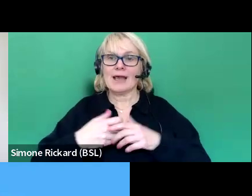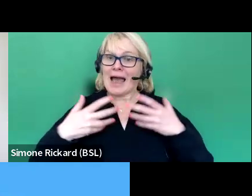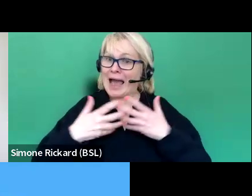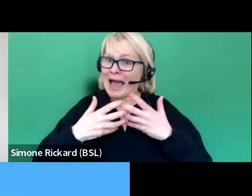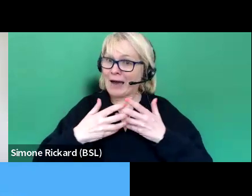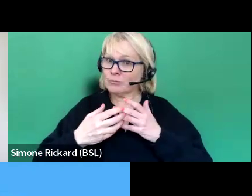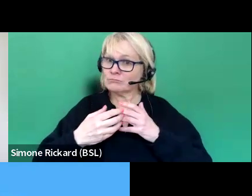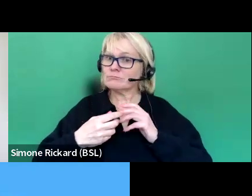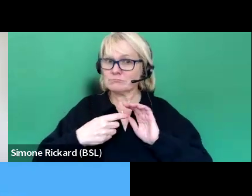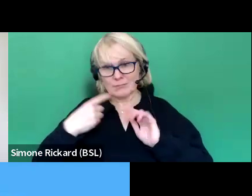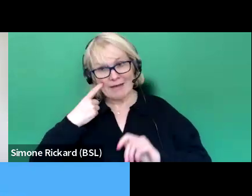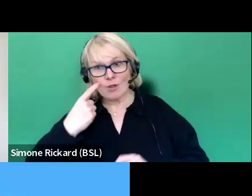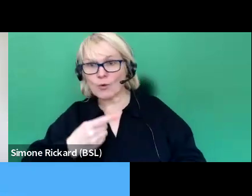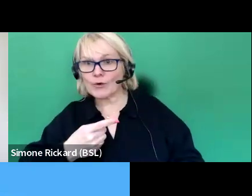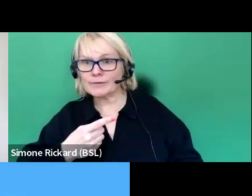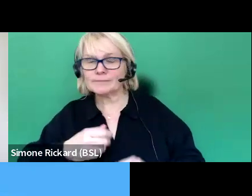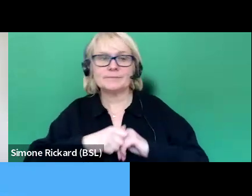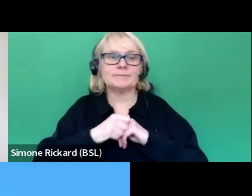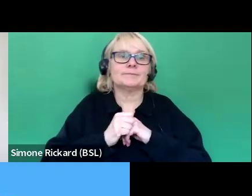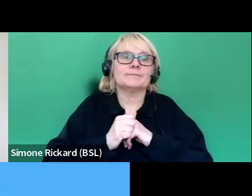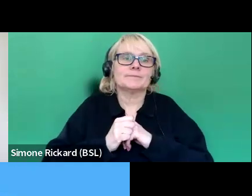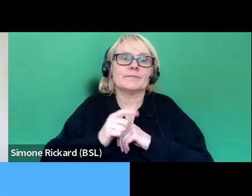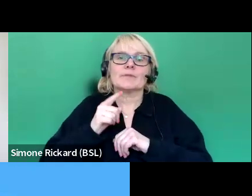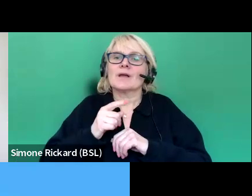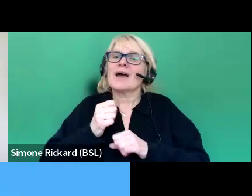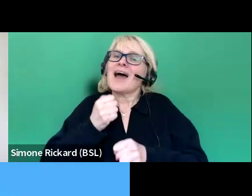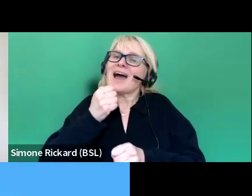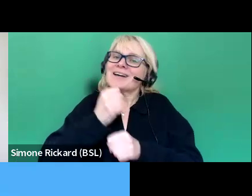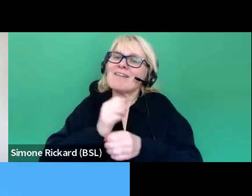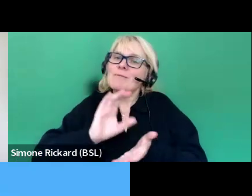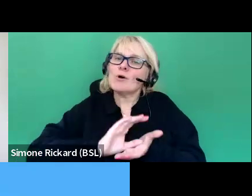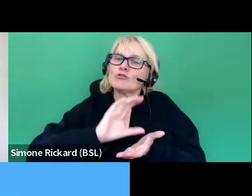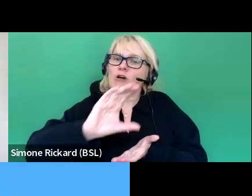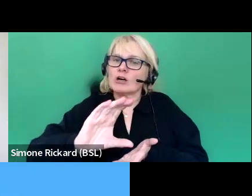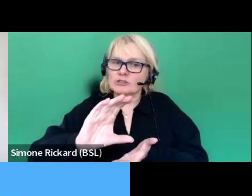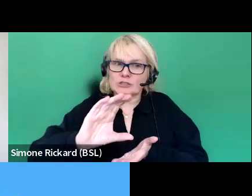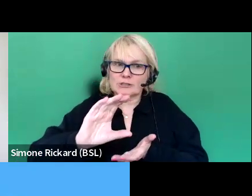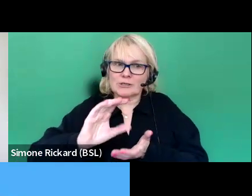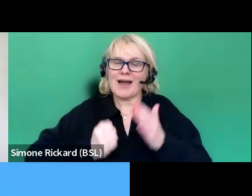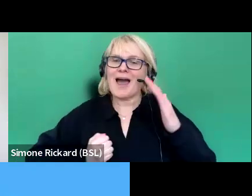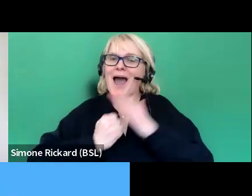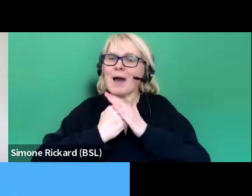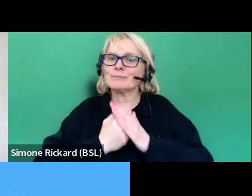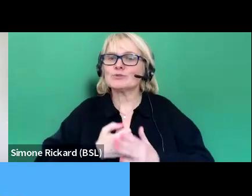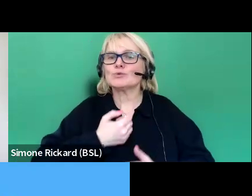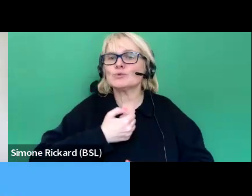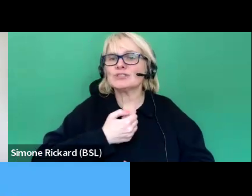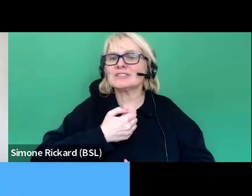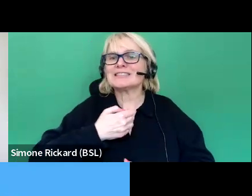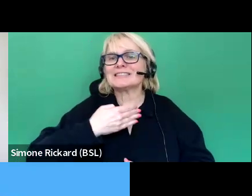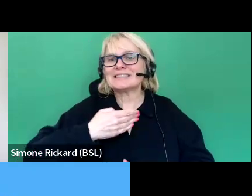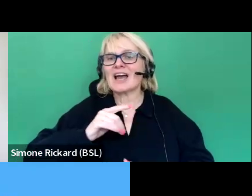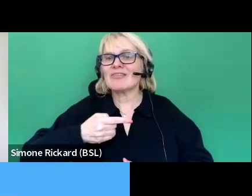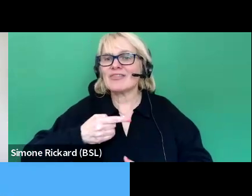quickly look at what Access to Work is. It is a government grant where you can get up to £69,000 that you